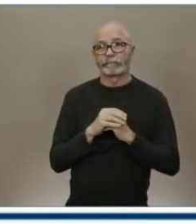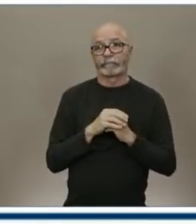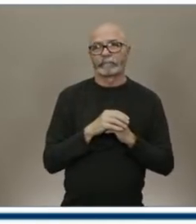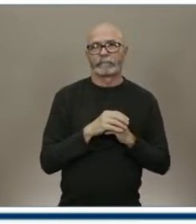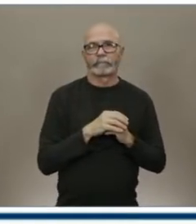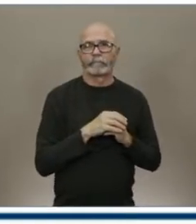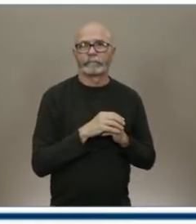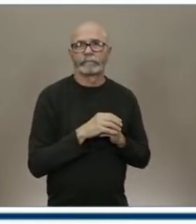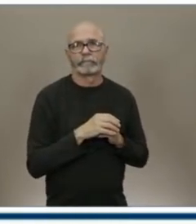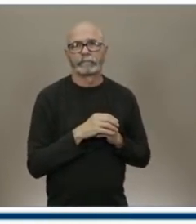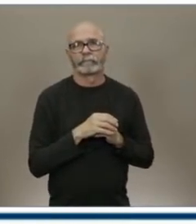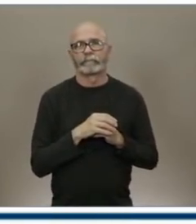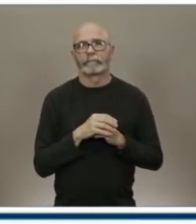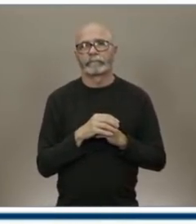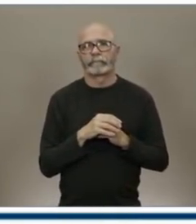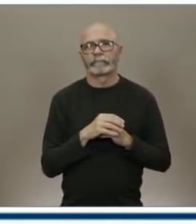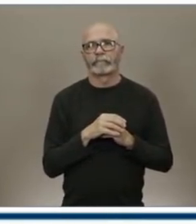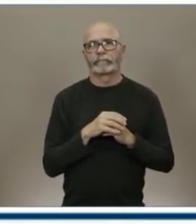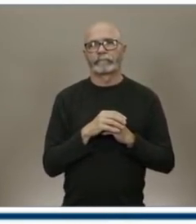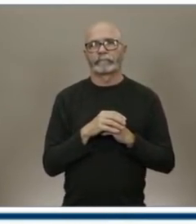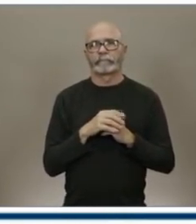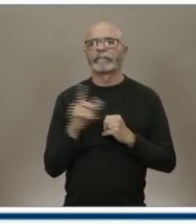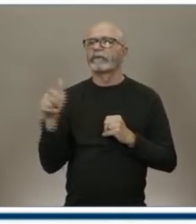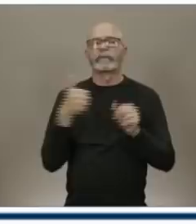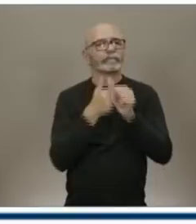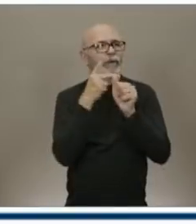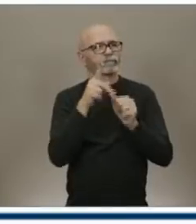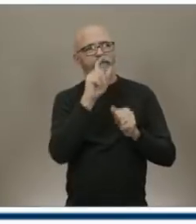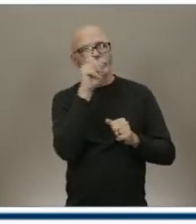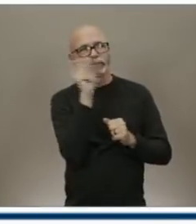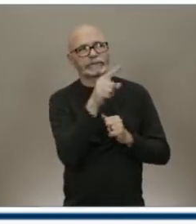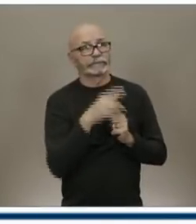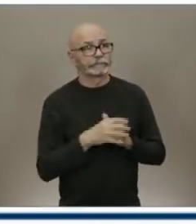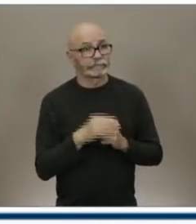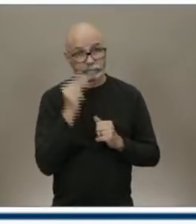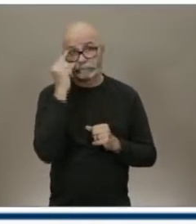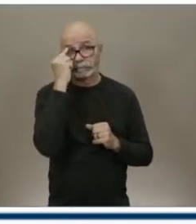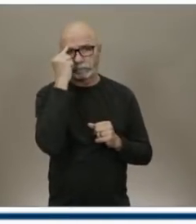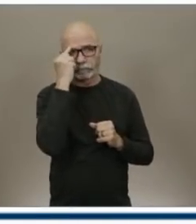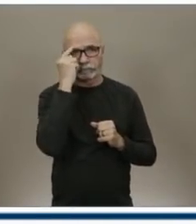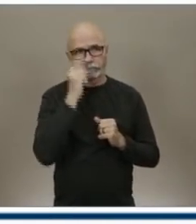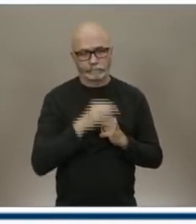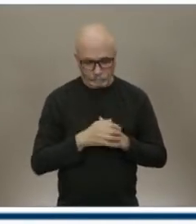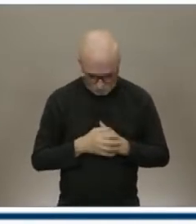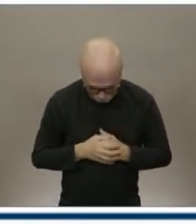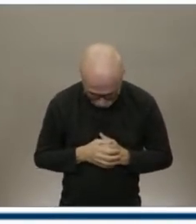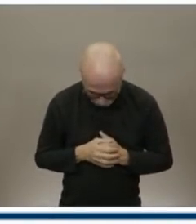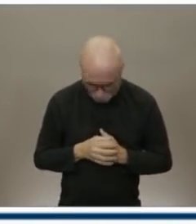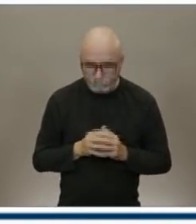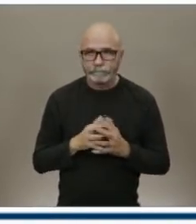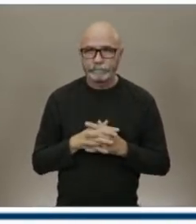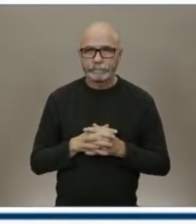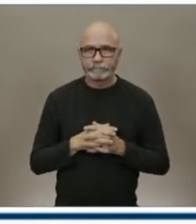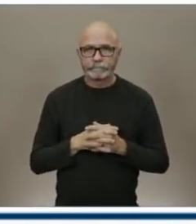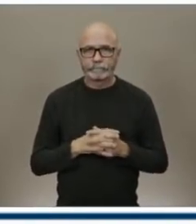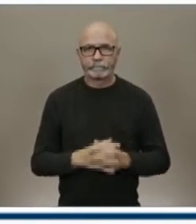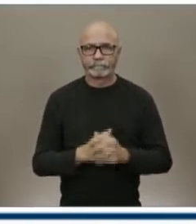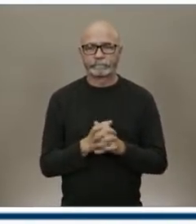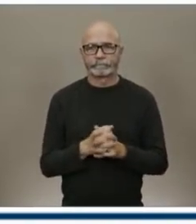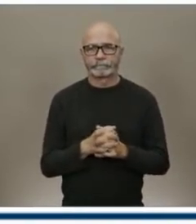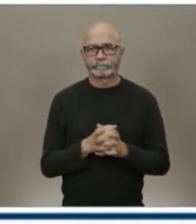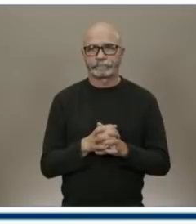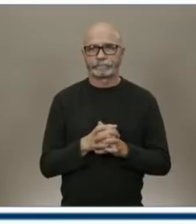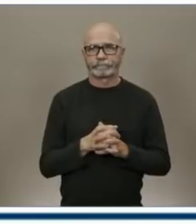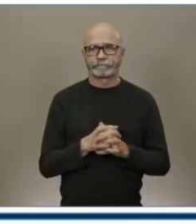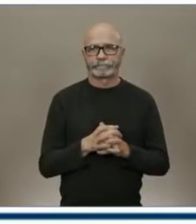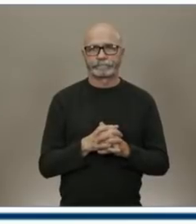what would you say to those people who are listening to this who are a bit vaccine hesitant because they've heard about how quickly it was approved and all